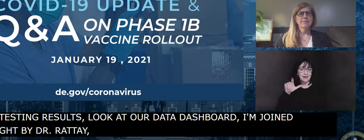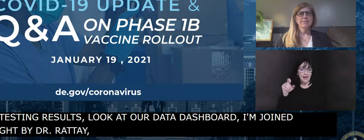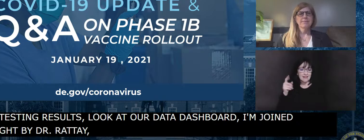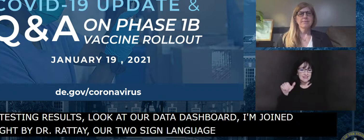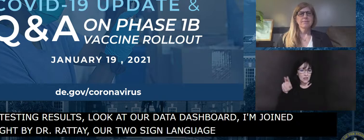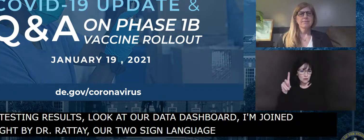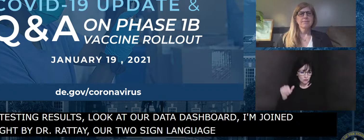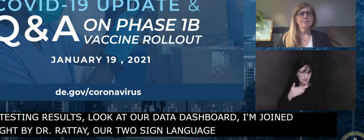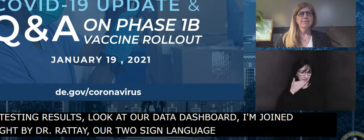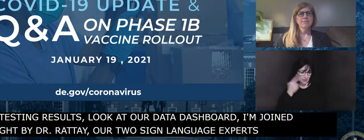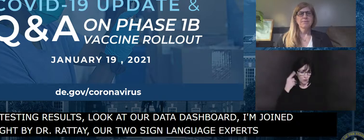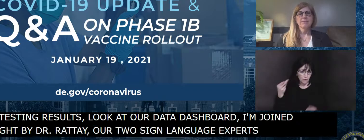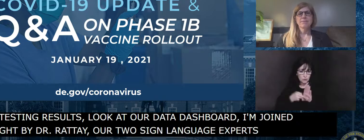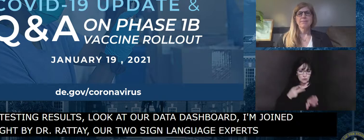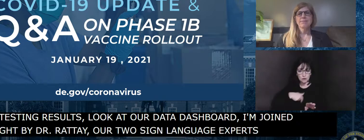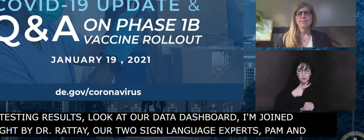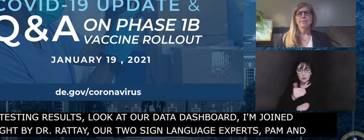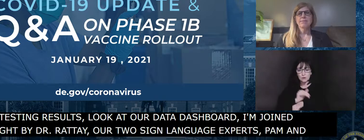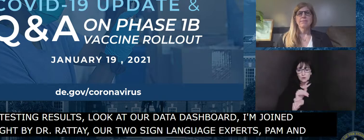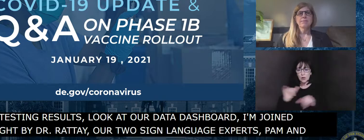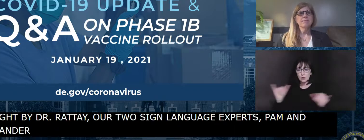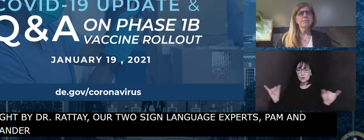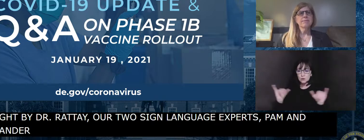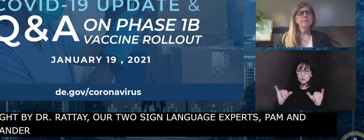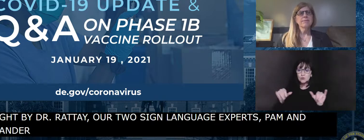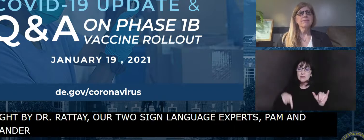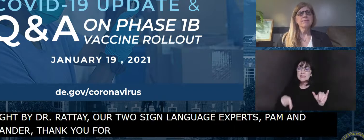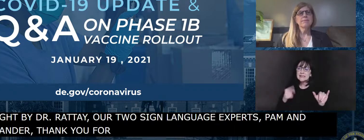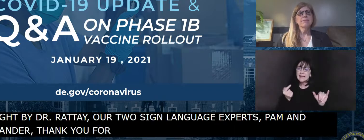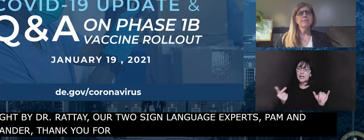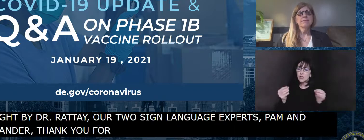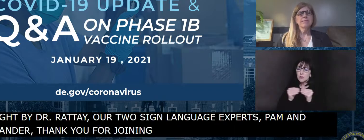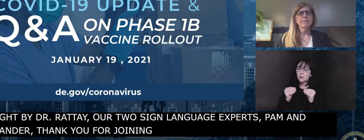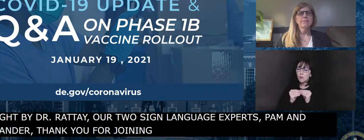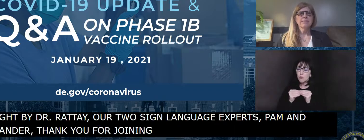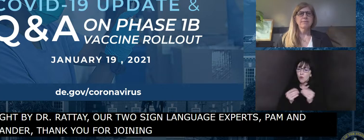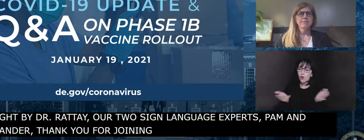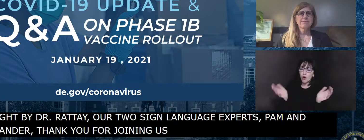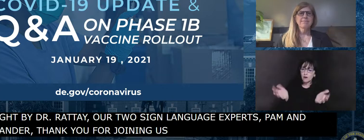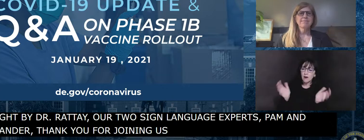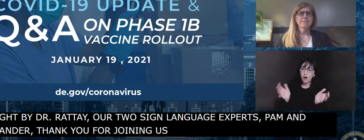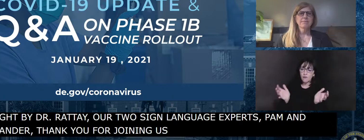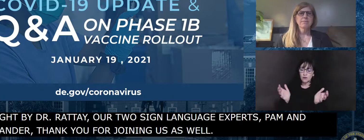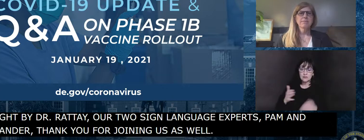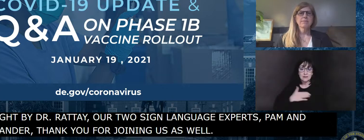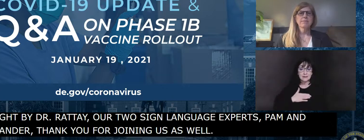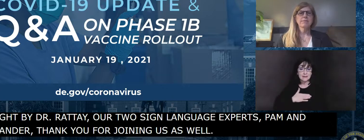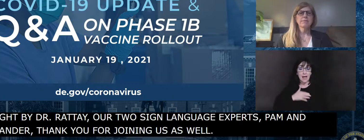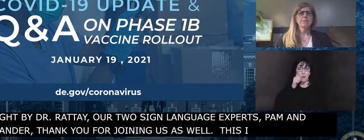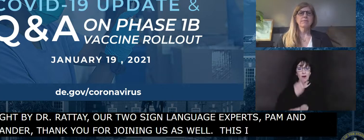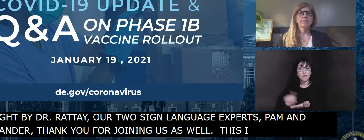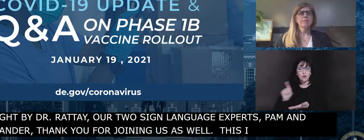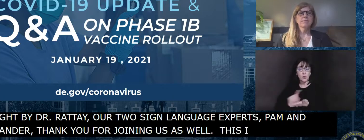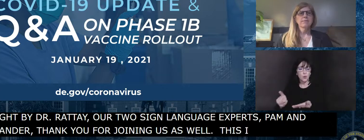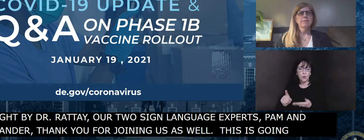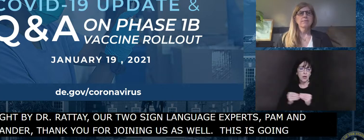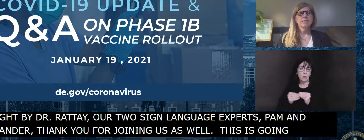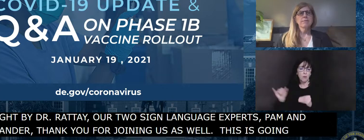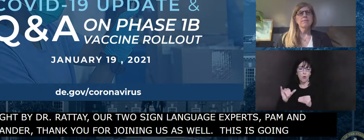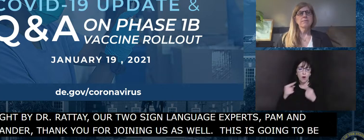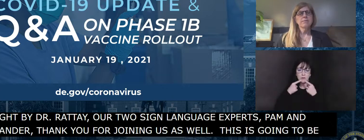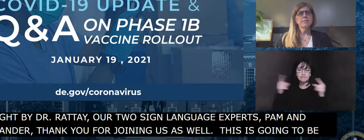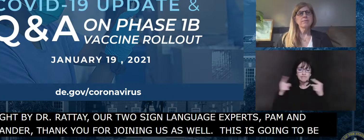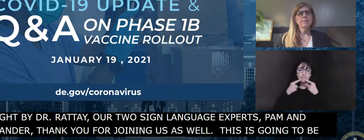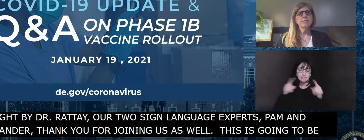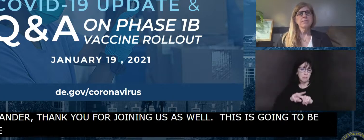us and being with us as well. This is going to be a little bit more conversational than our normal press conference. I'd like to set the table up front